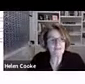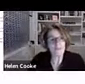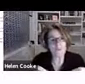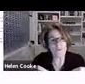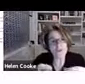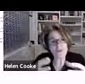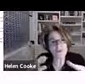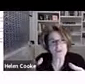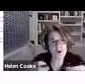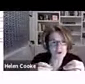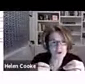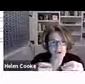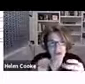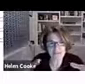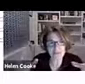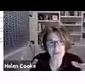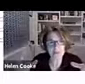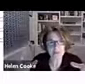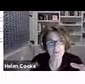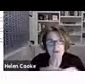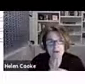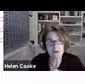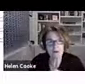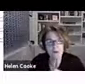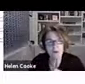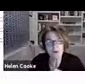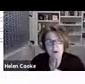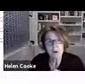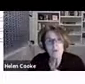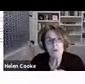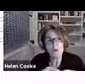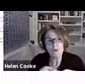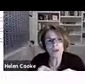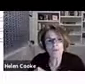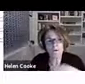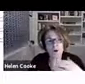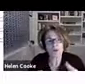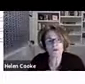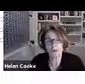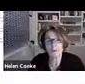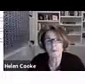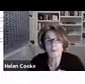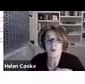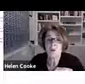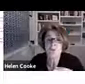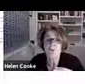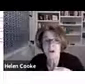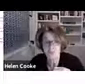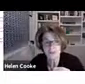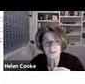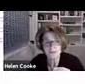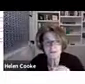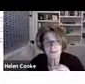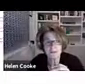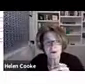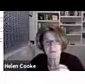And we're just going to sort of look at the landscape of disability employment before then moving on to look at what we term the five